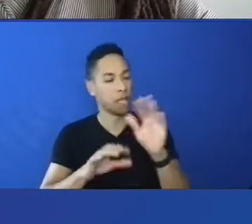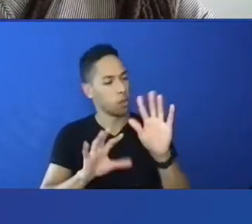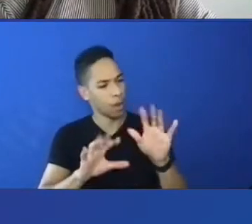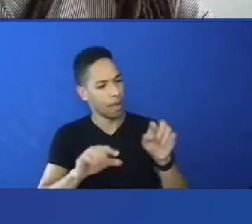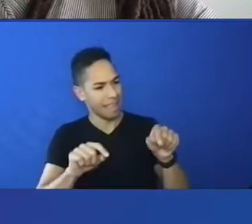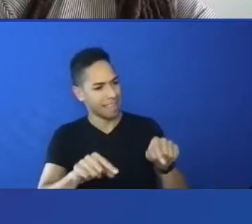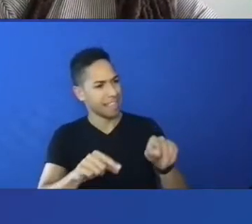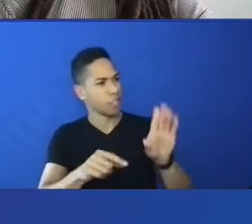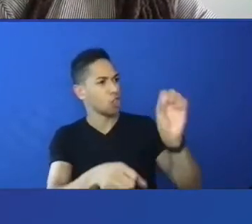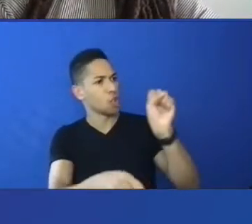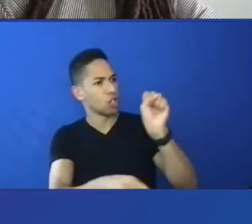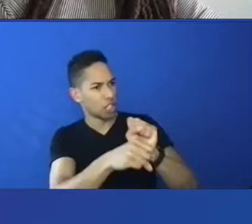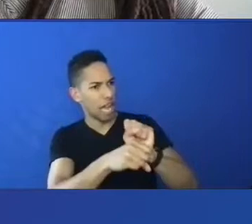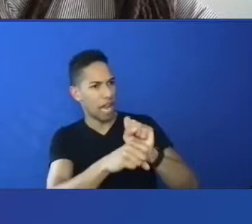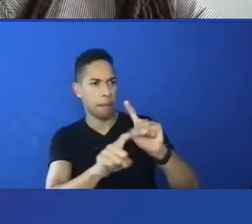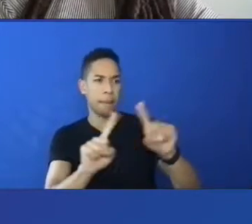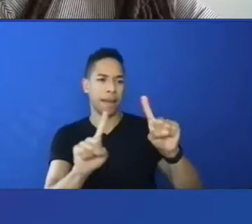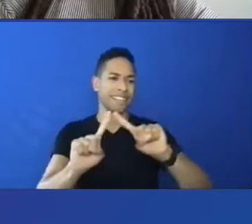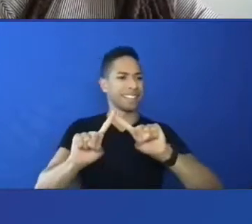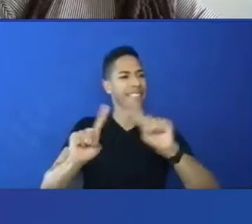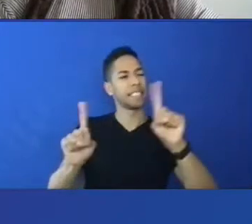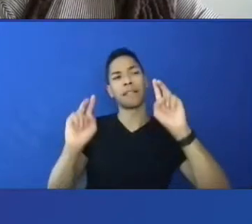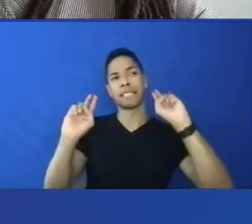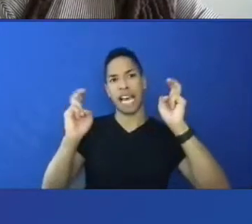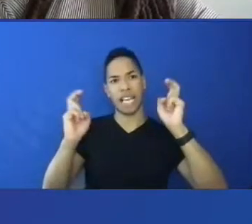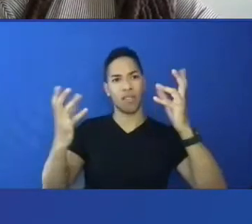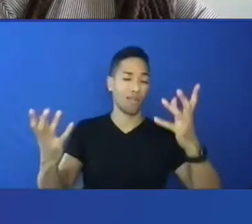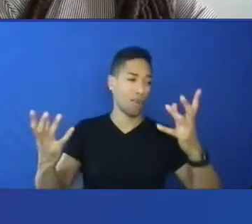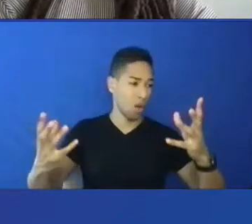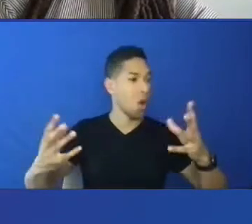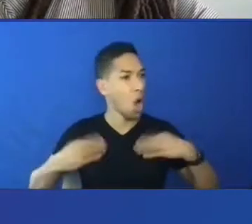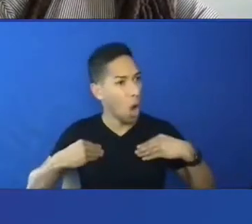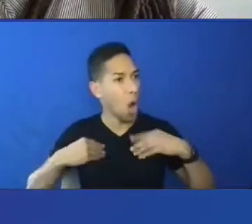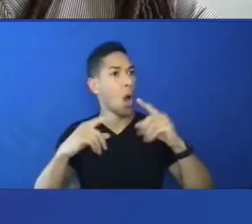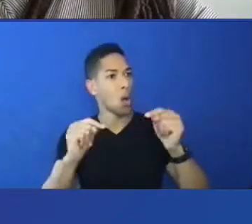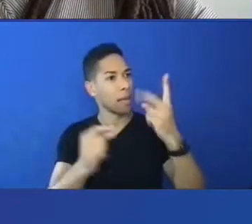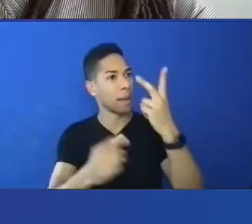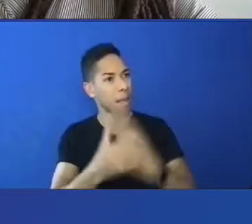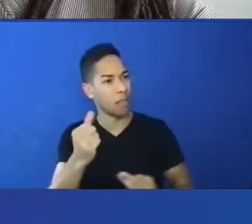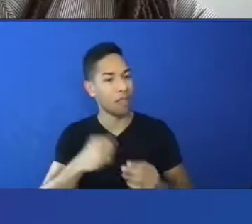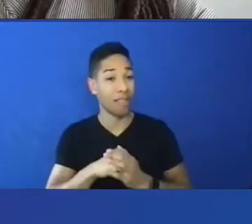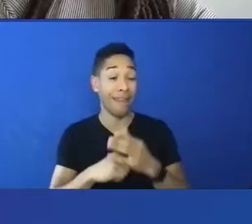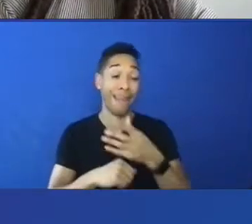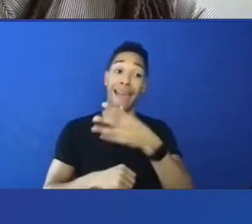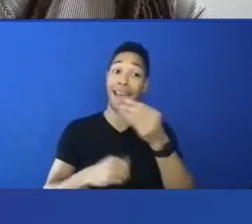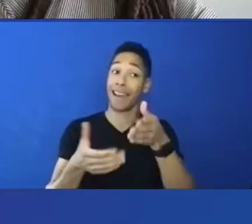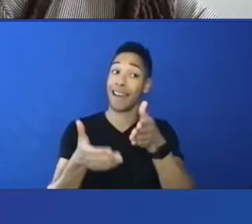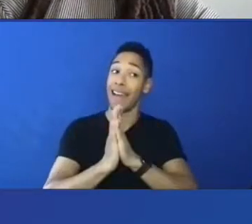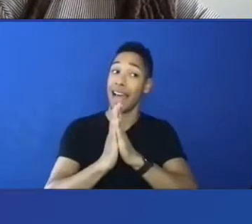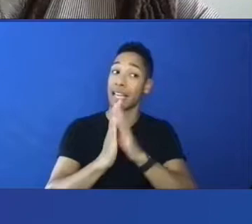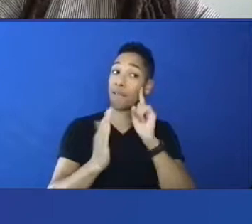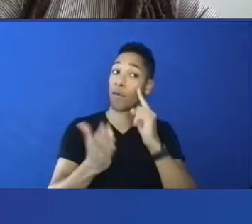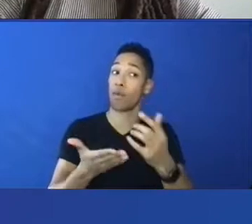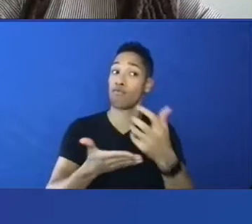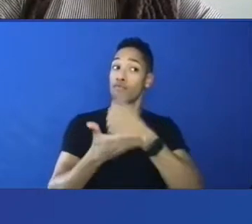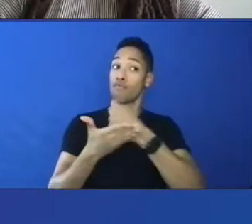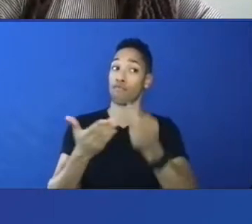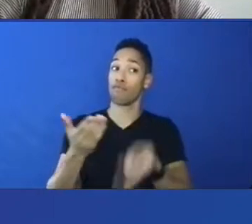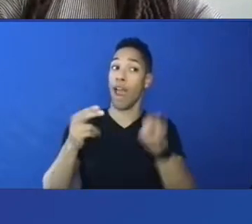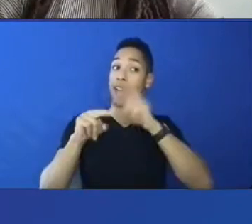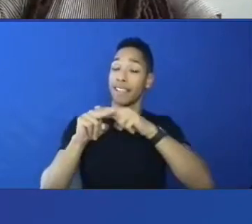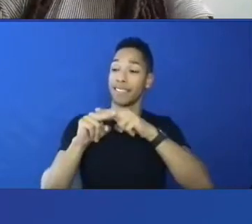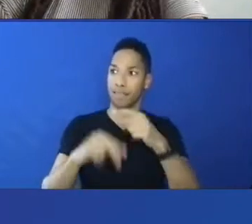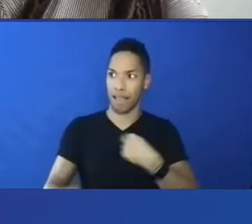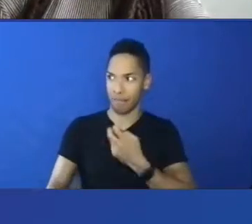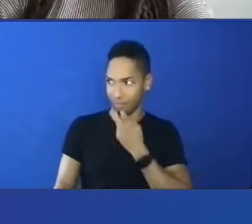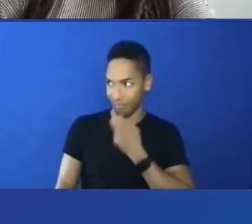You just don't have the title, but you're doing the work. So you might as well grab the title and ask for a raise. And I was like, what? Can I do that?